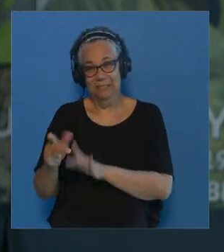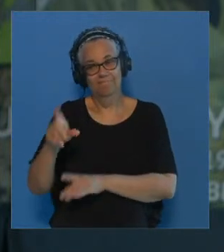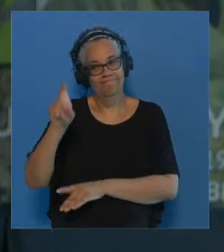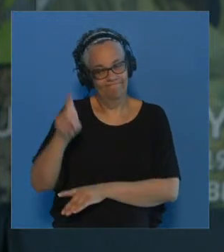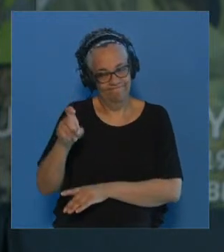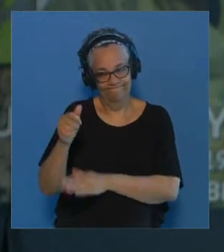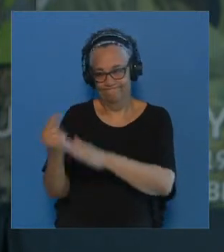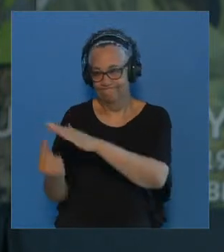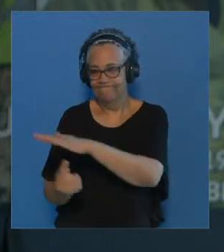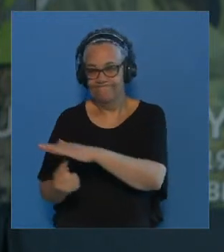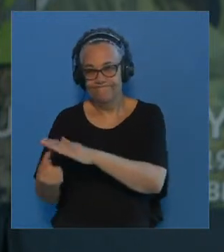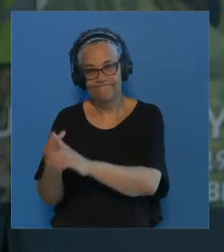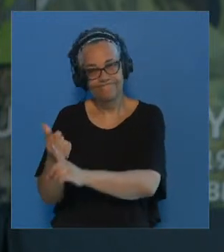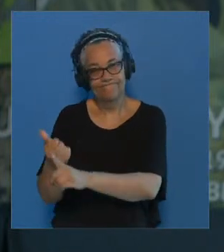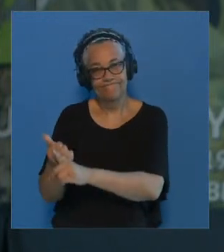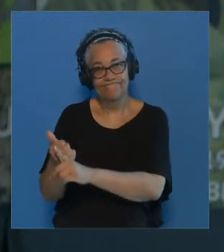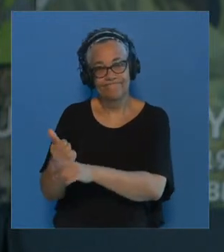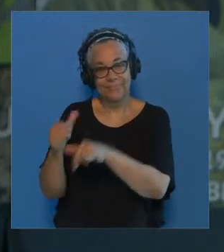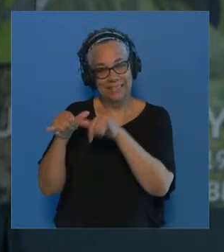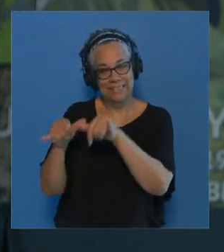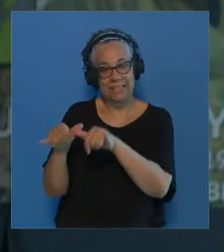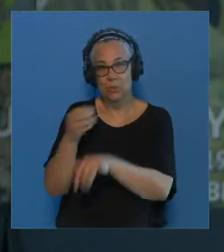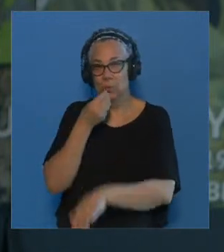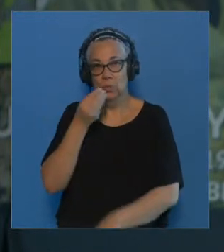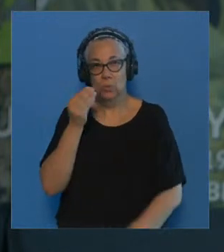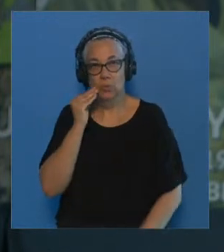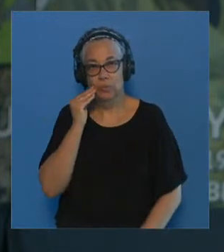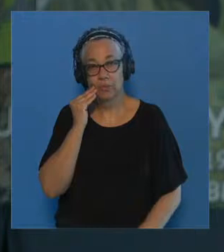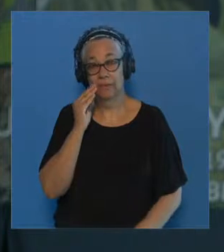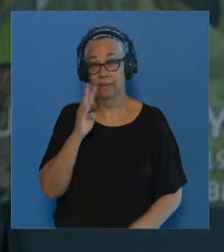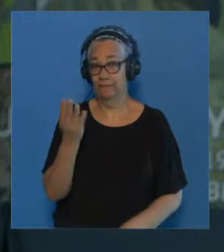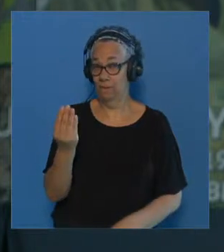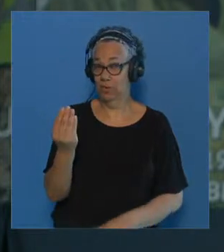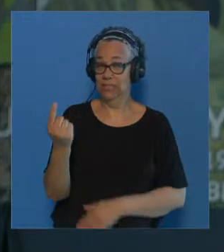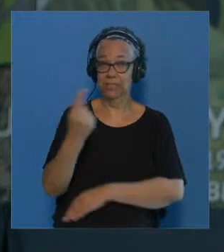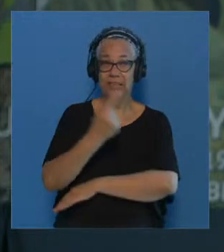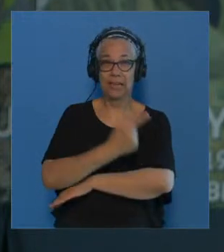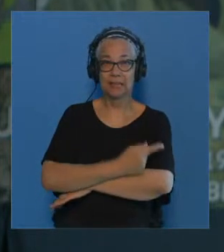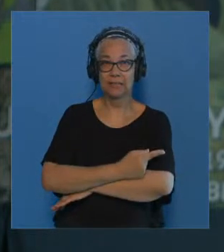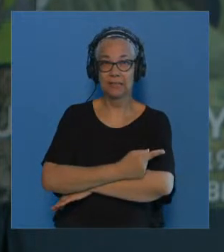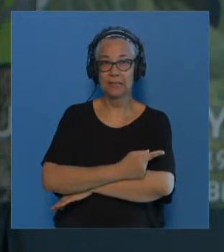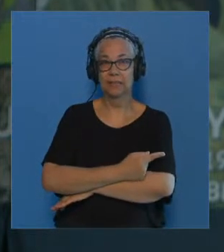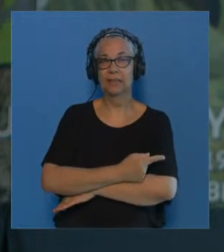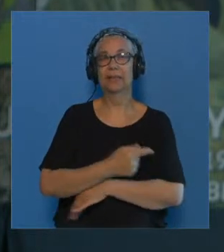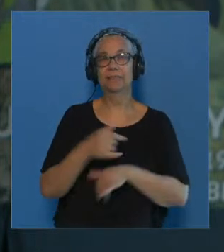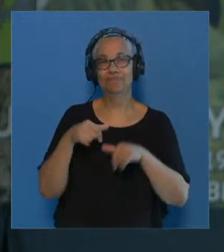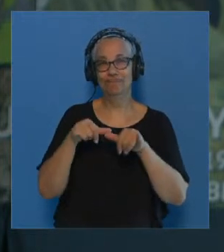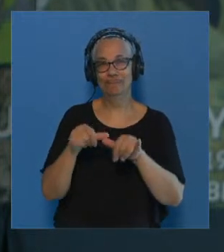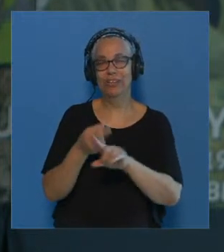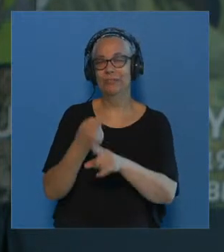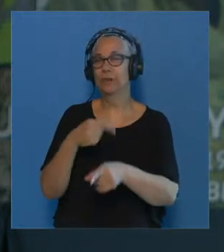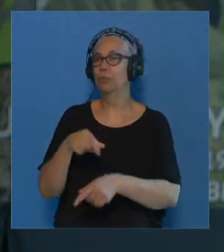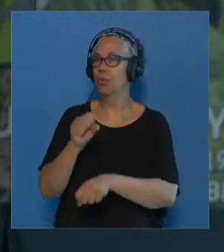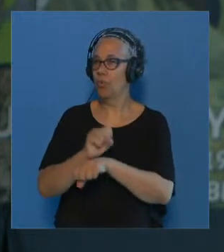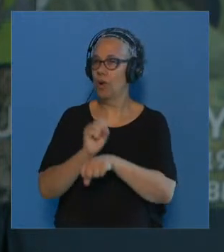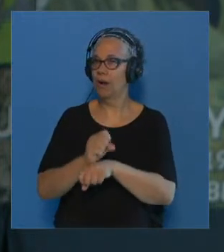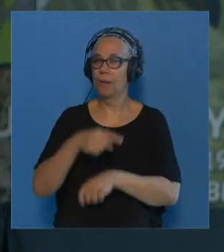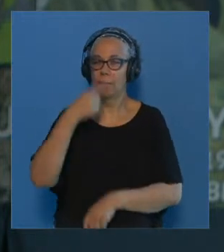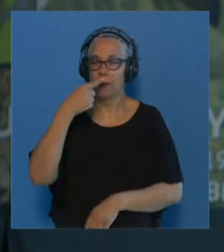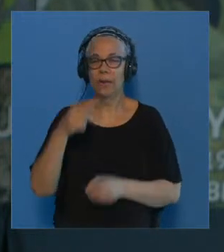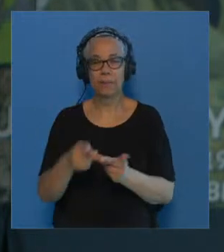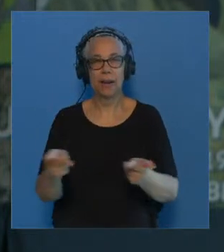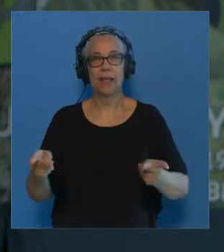to self-quarantine, remaining in their home or accommodation for 14 days and staying away from work or public